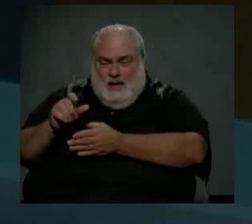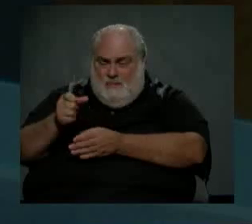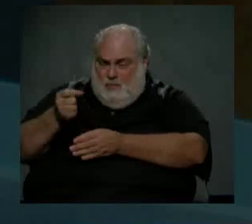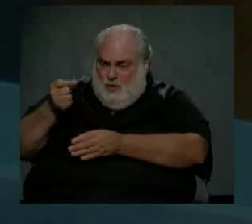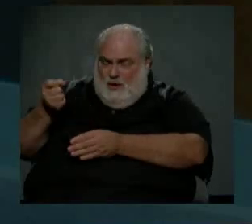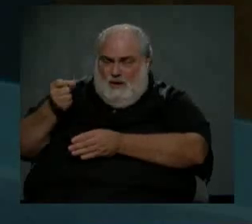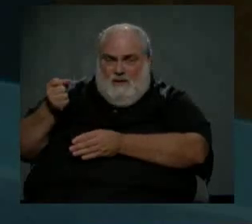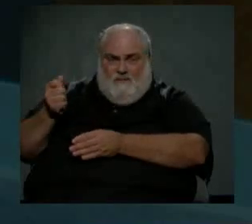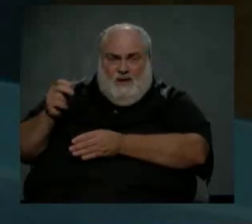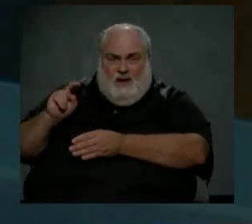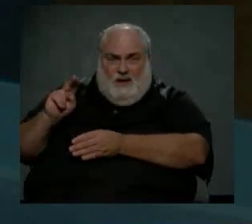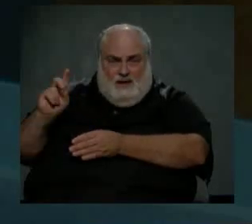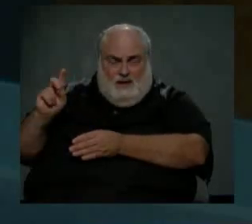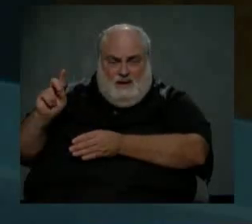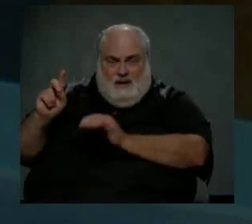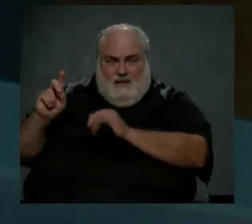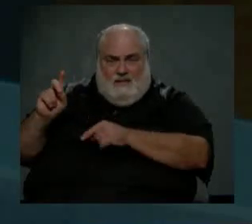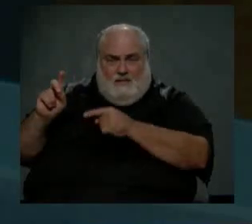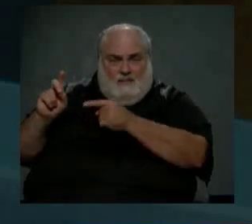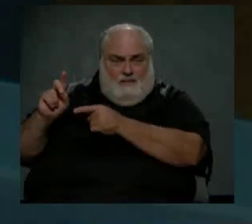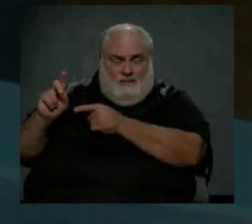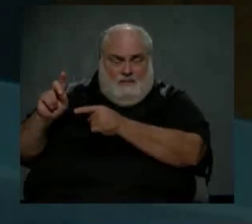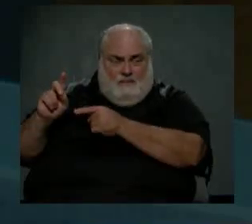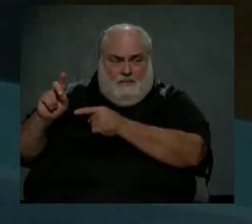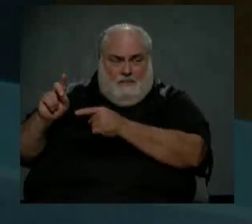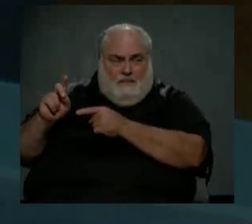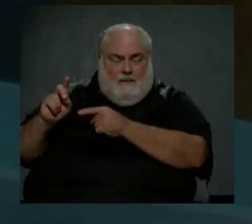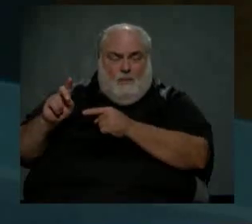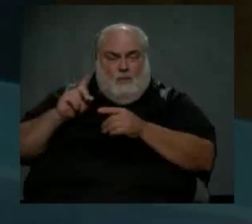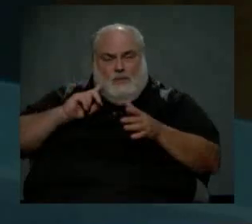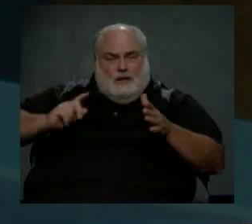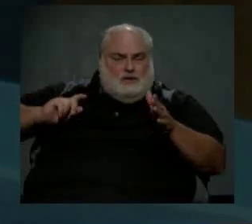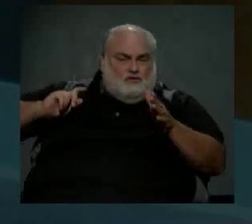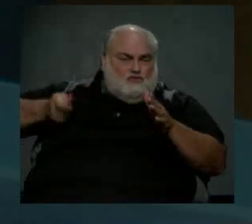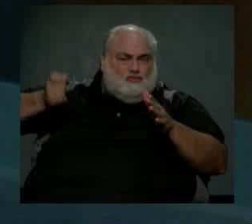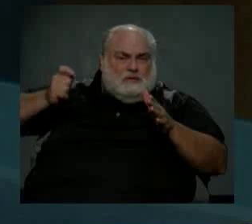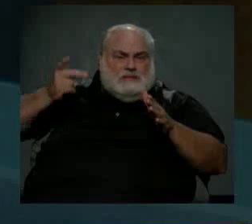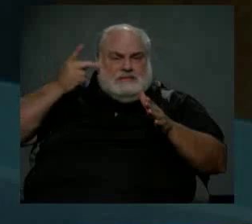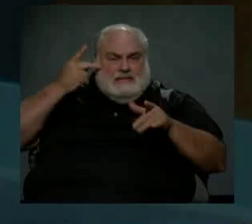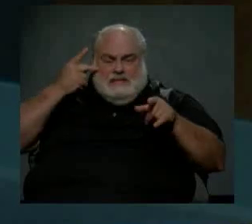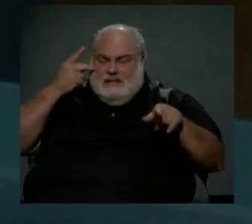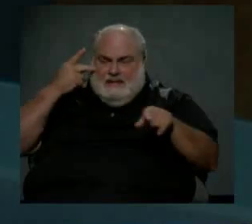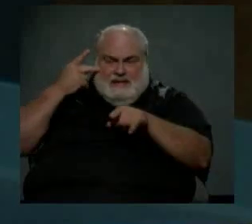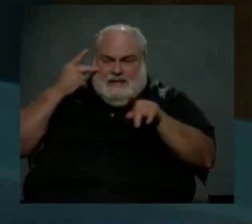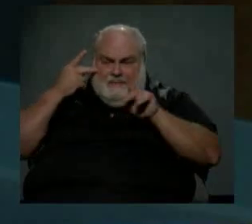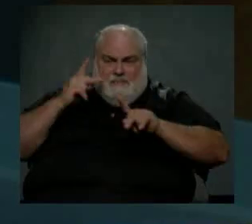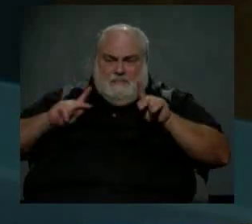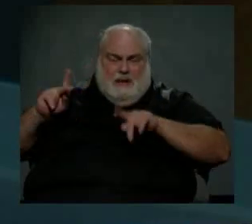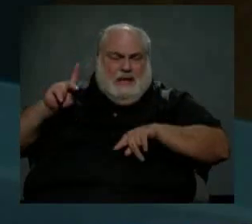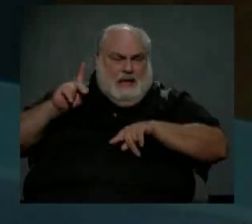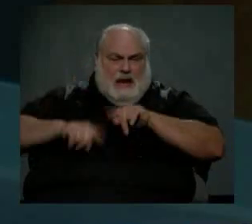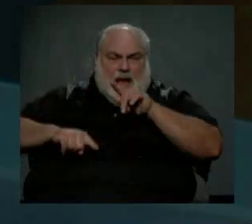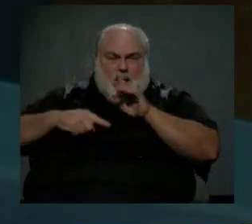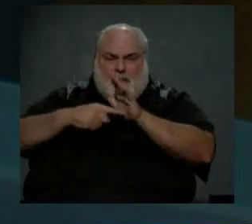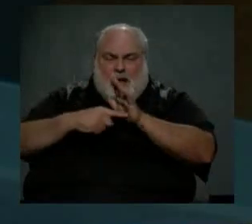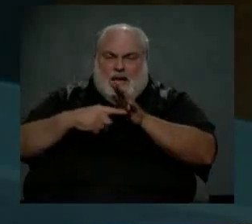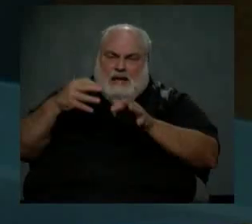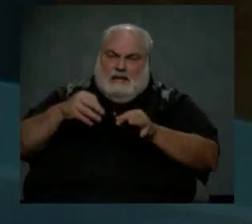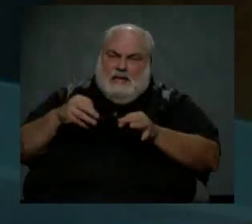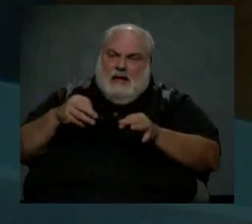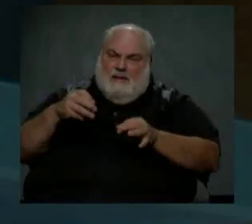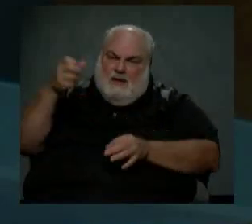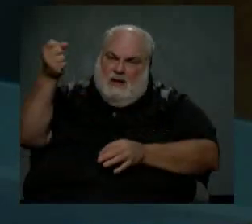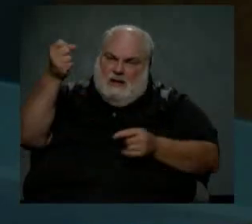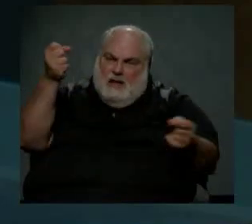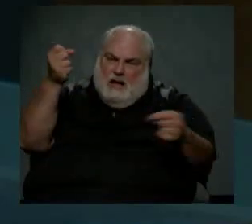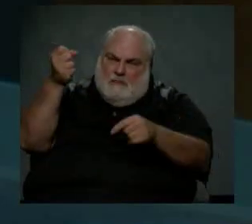into a fund that when the judge sees that these people cannot pay, and instead of just keeping them in the court month